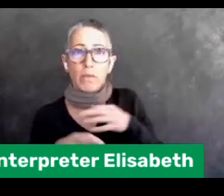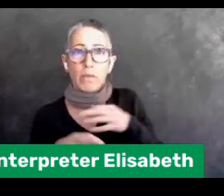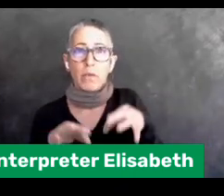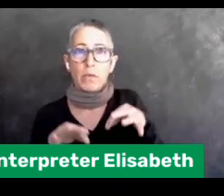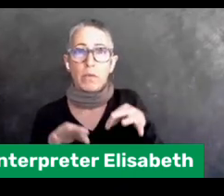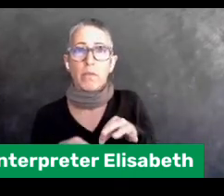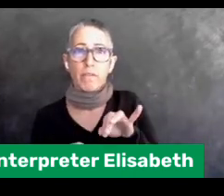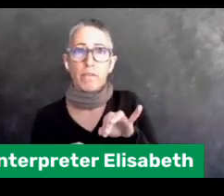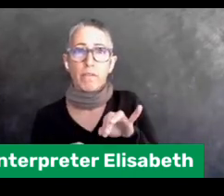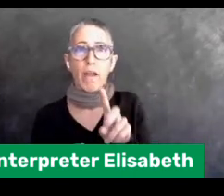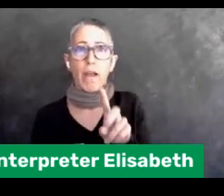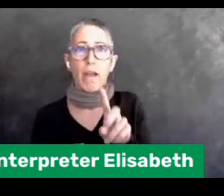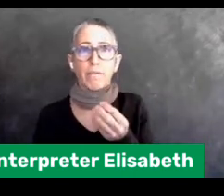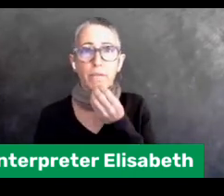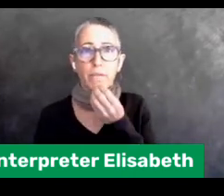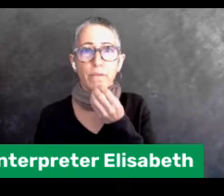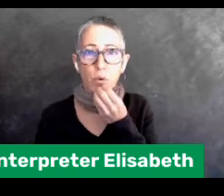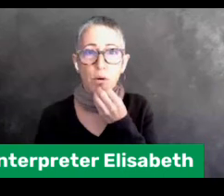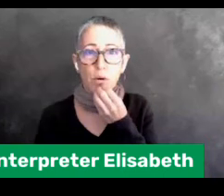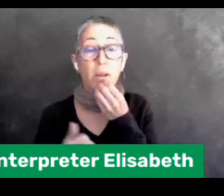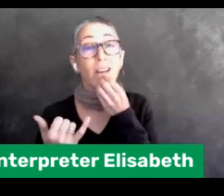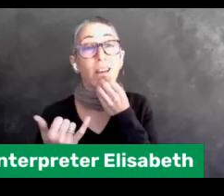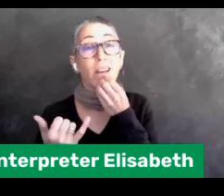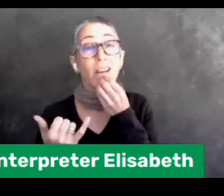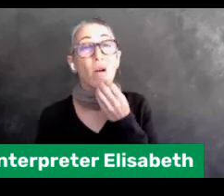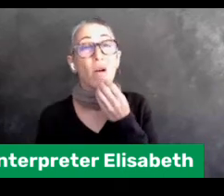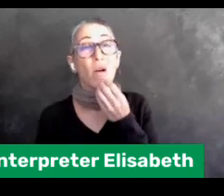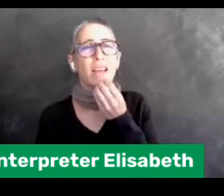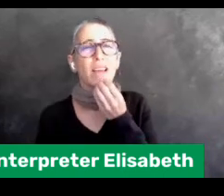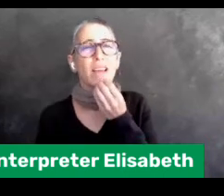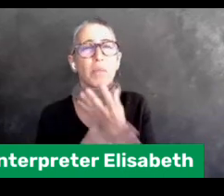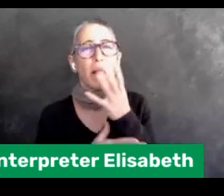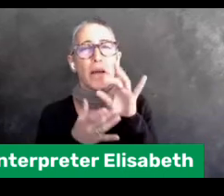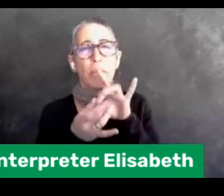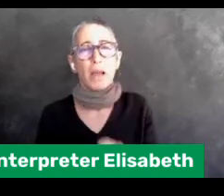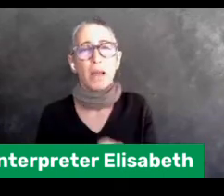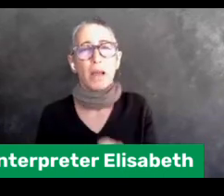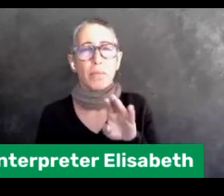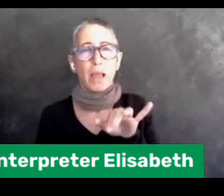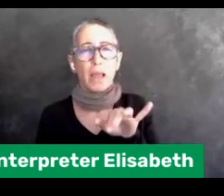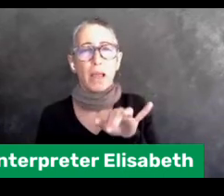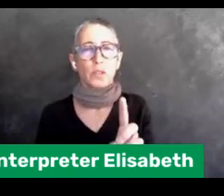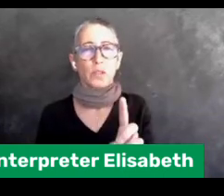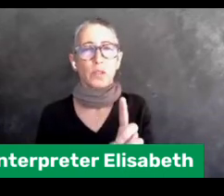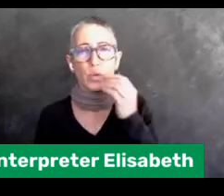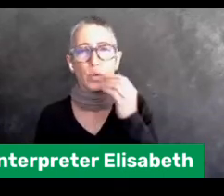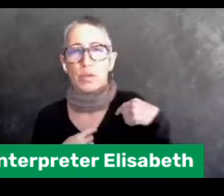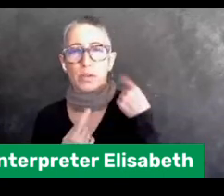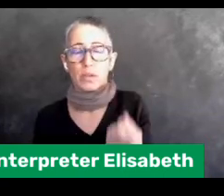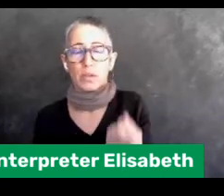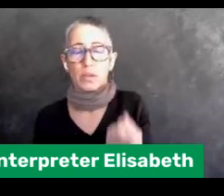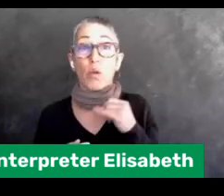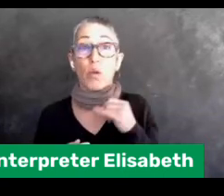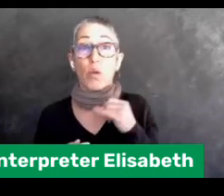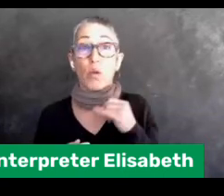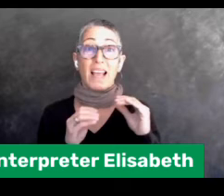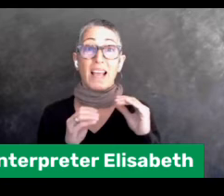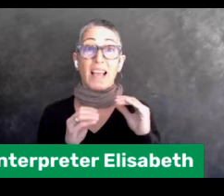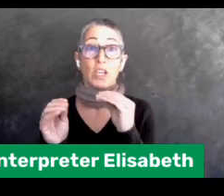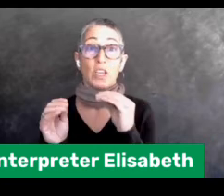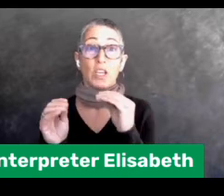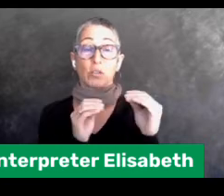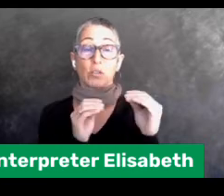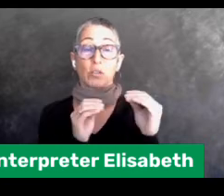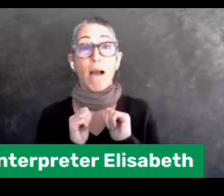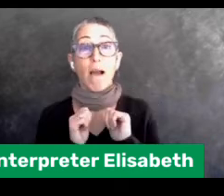plant-based for about 2 years. I believe it is a way. It's more about just having that educational piece, how to Google certain things, how